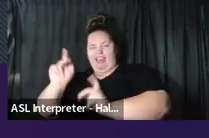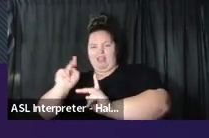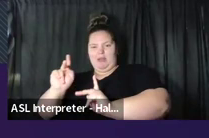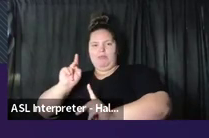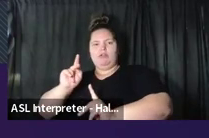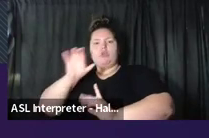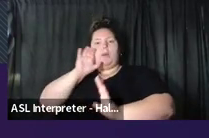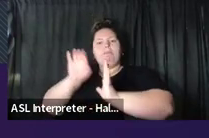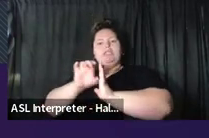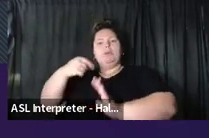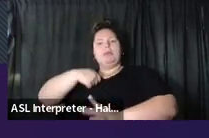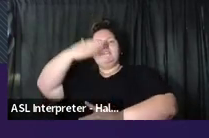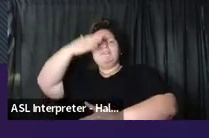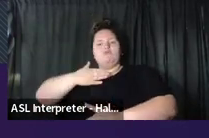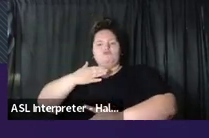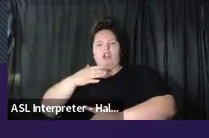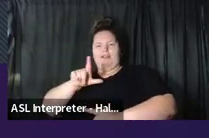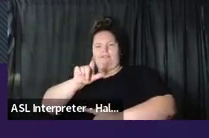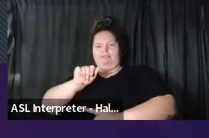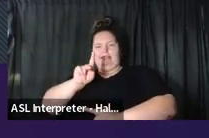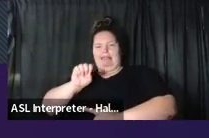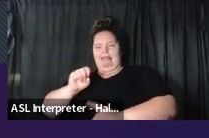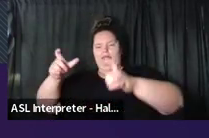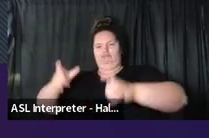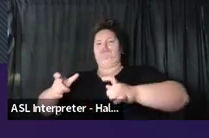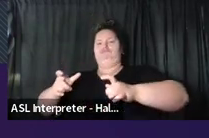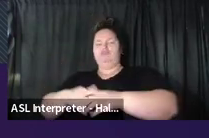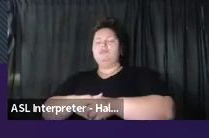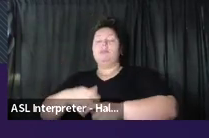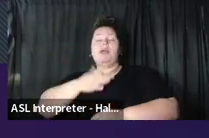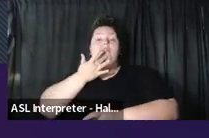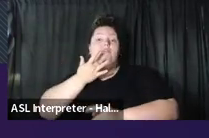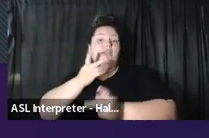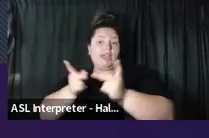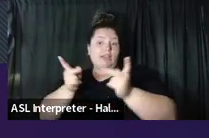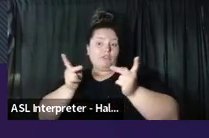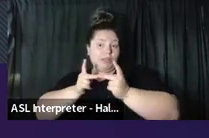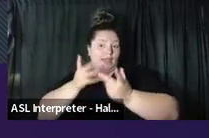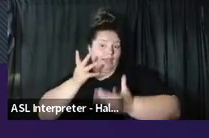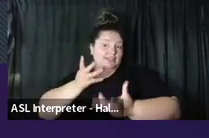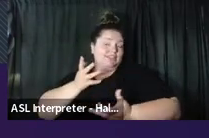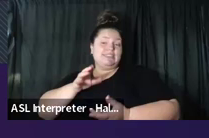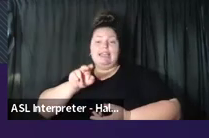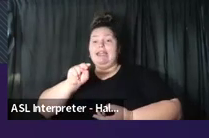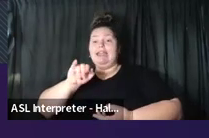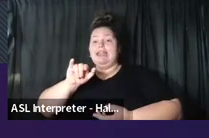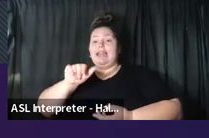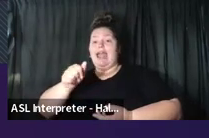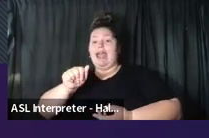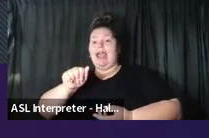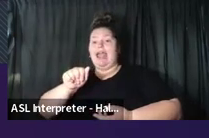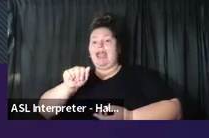lake. My favorite place that I've been is probably Niagara Falls, the Canadian side.